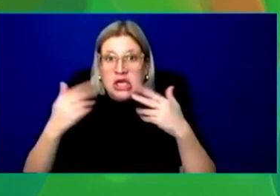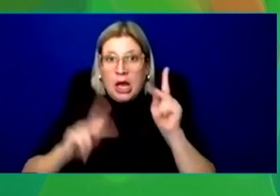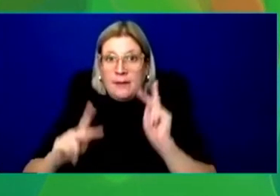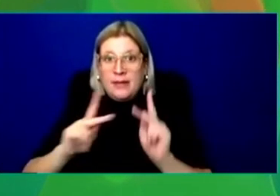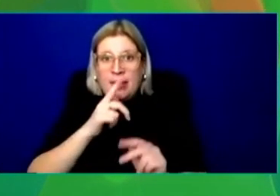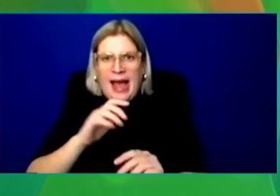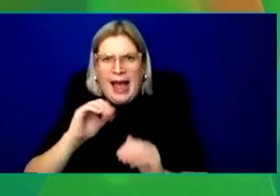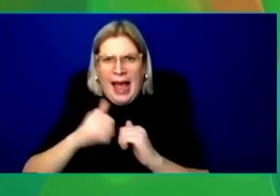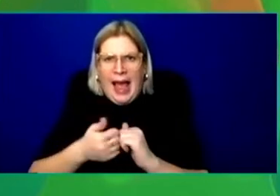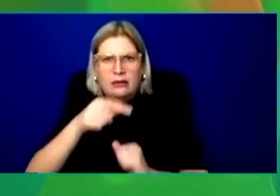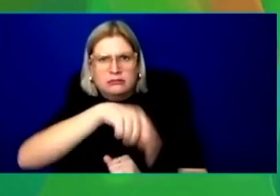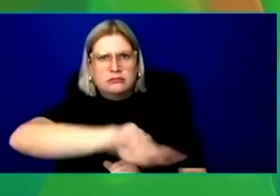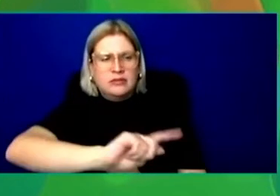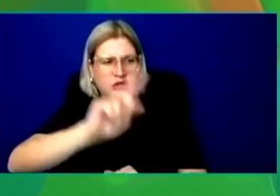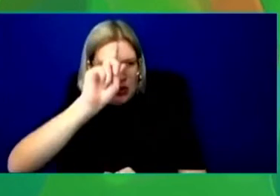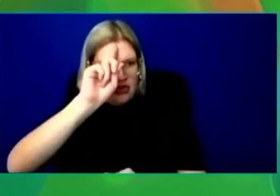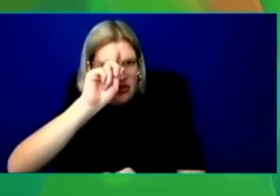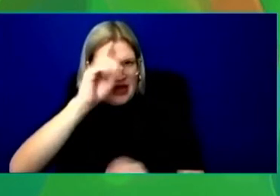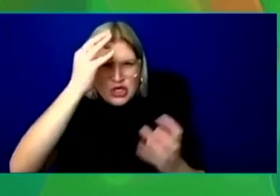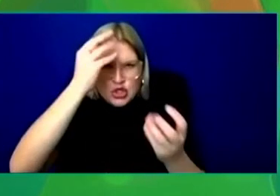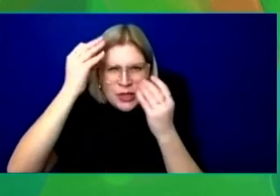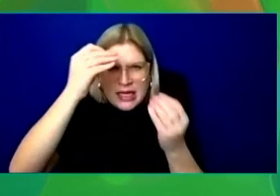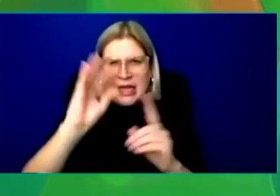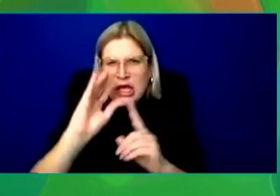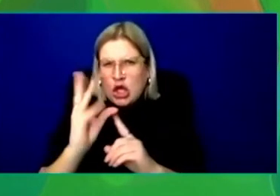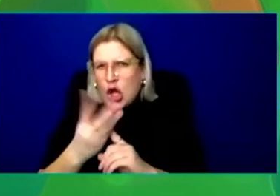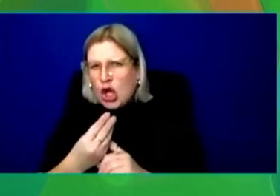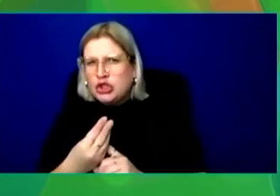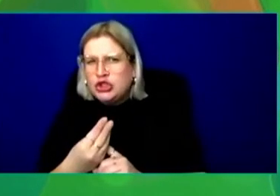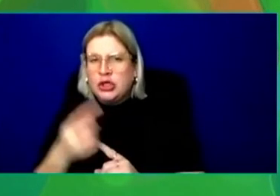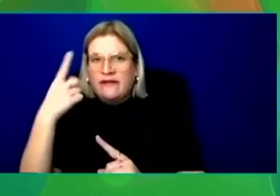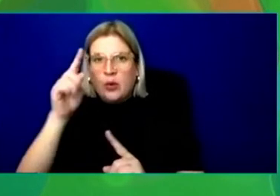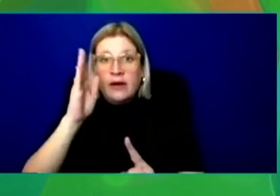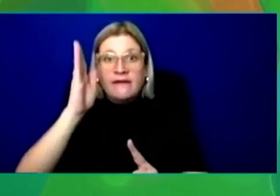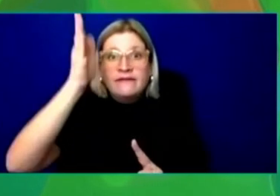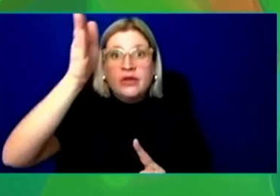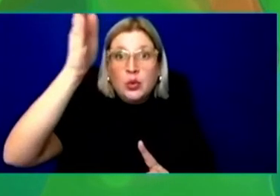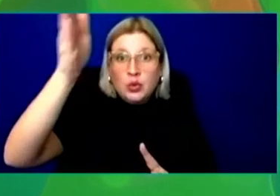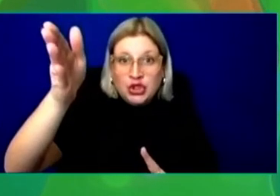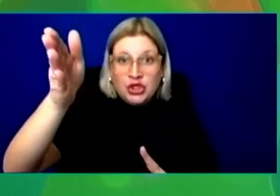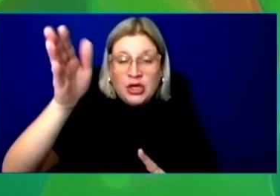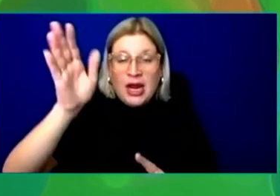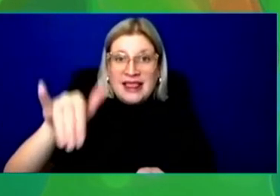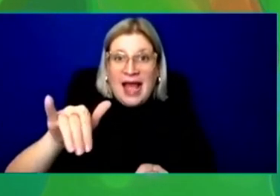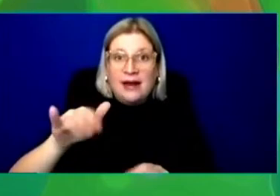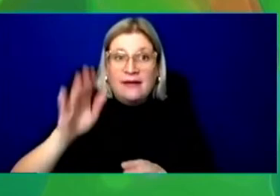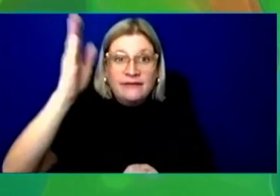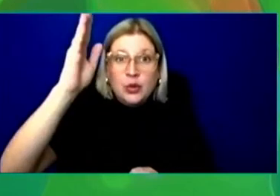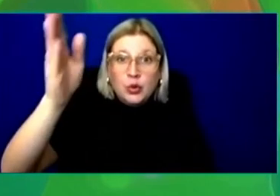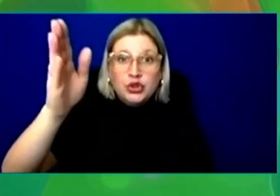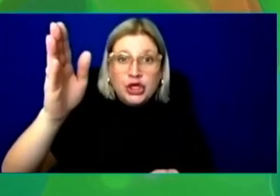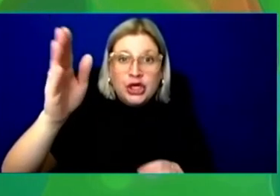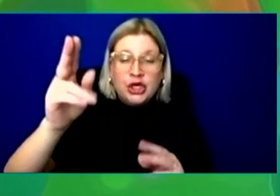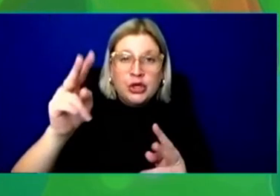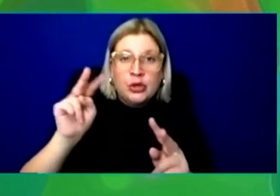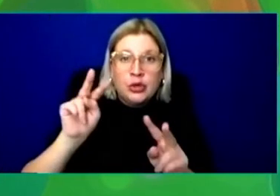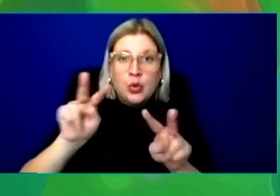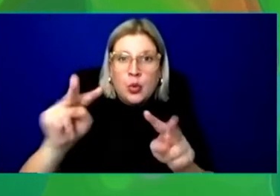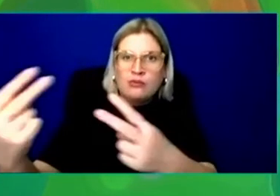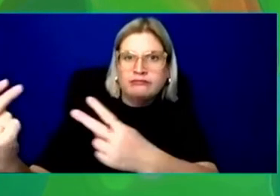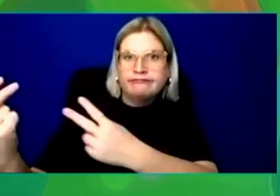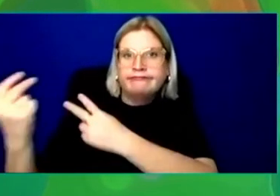about themselves and our culture, you know, in a future tense that also references the past. And so comics kind